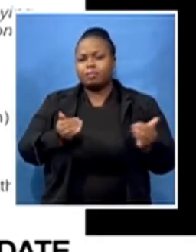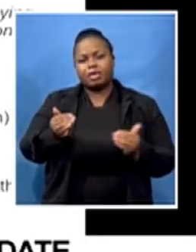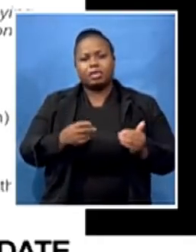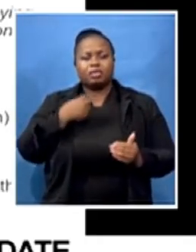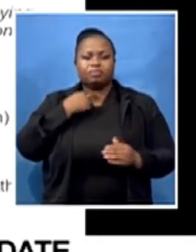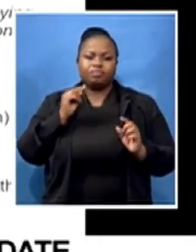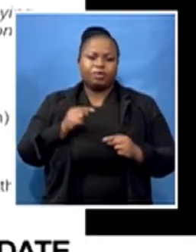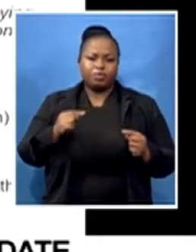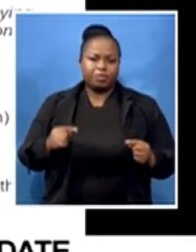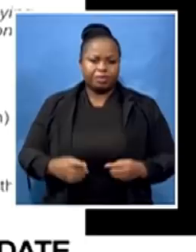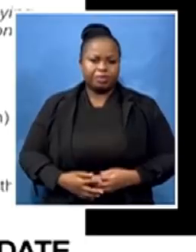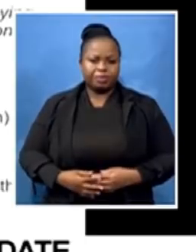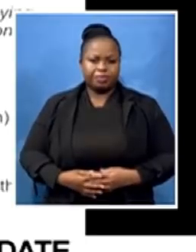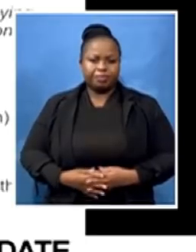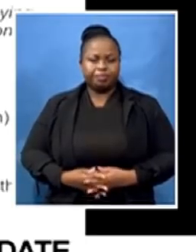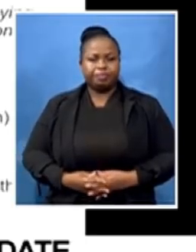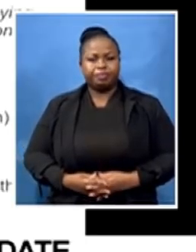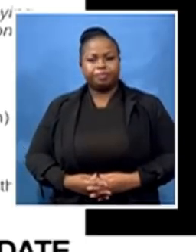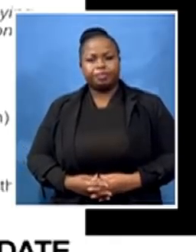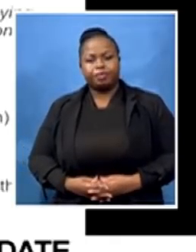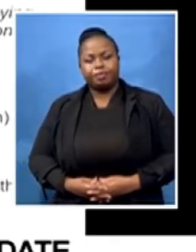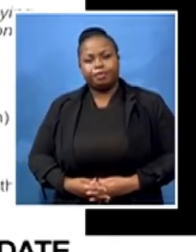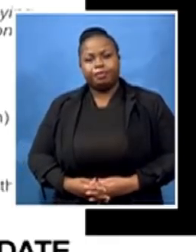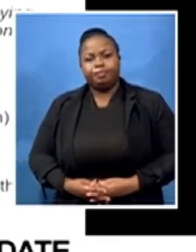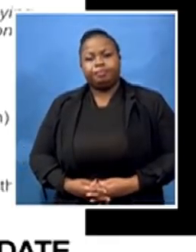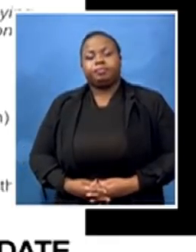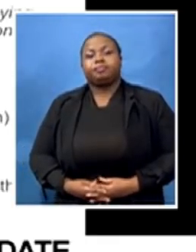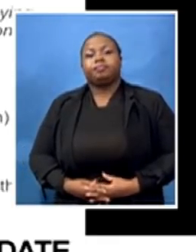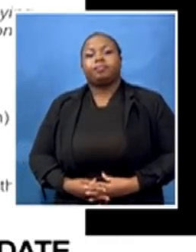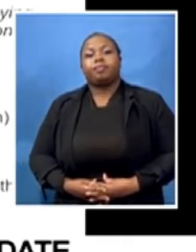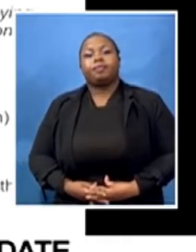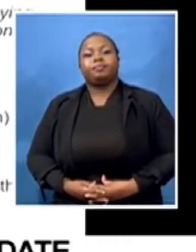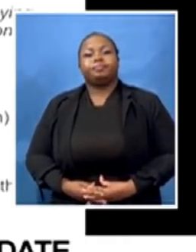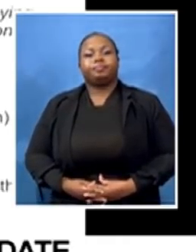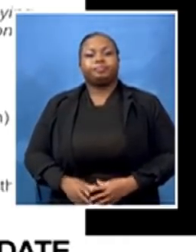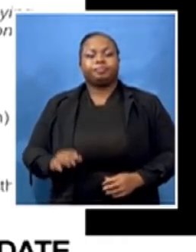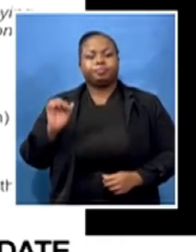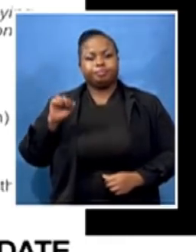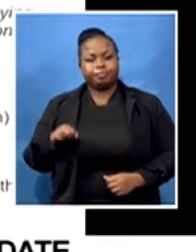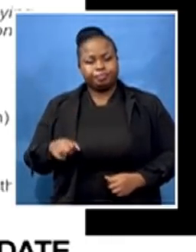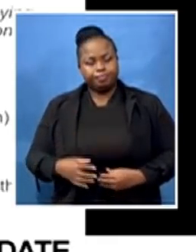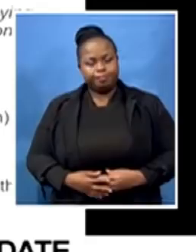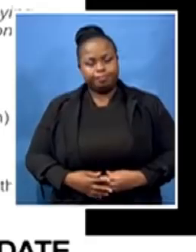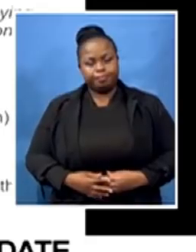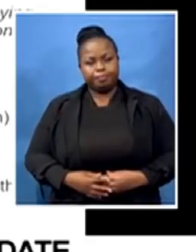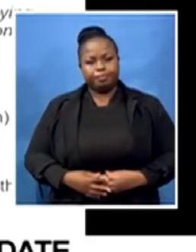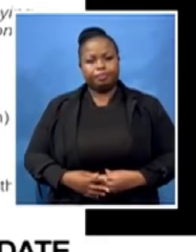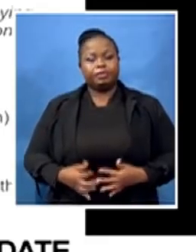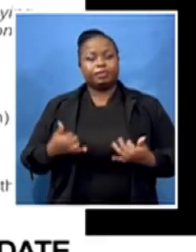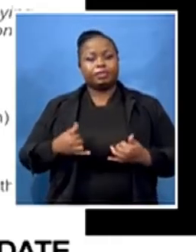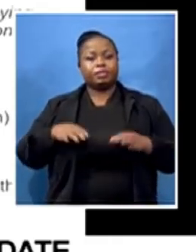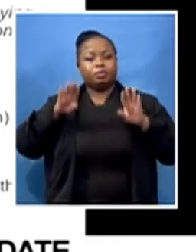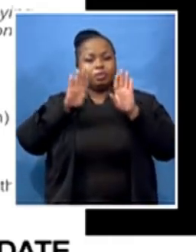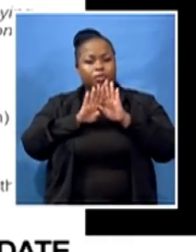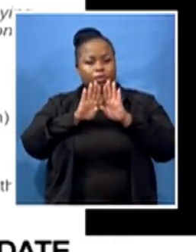And of course, with the closing of the lockdown, closing of business,